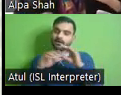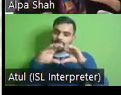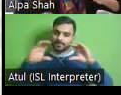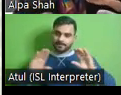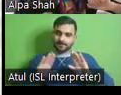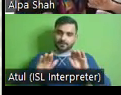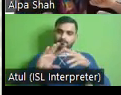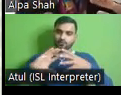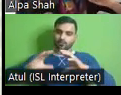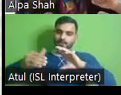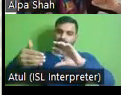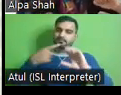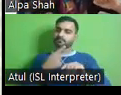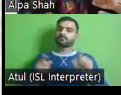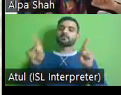So the lora